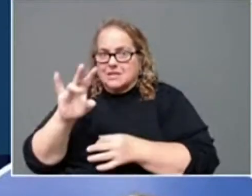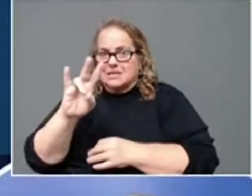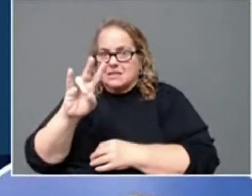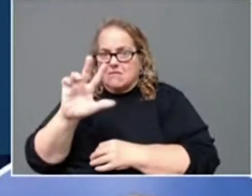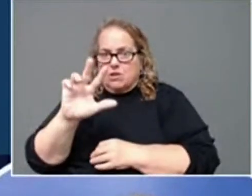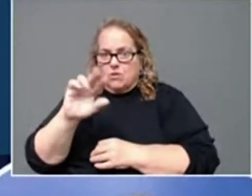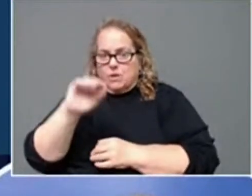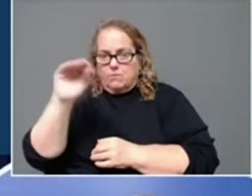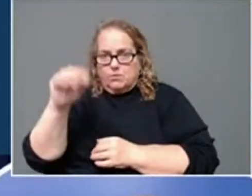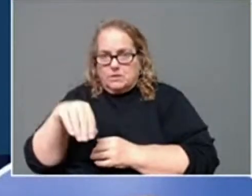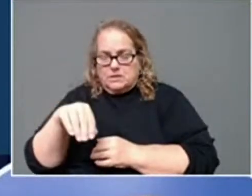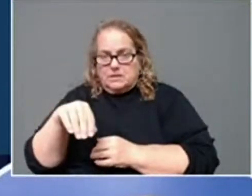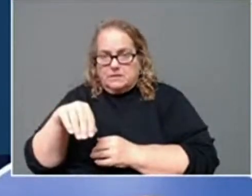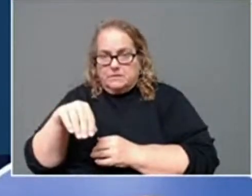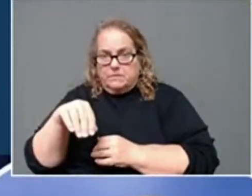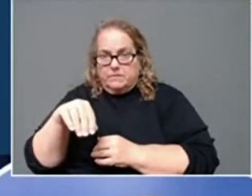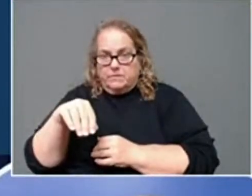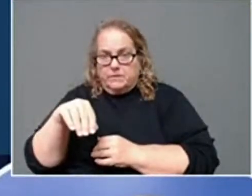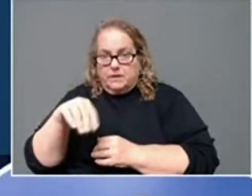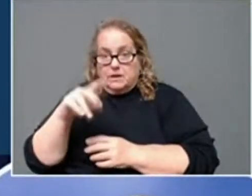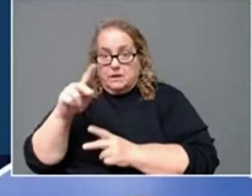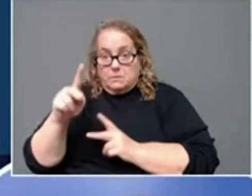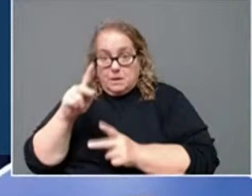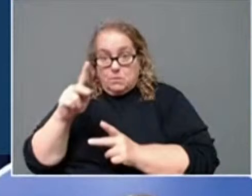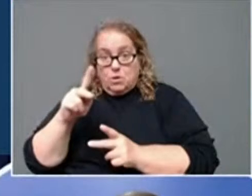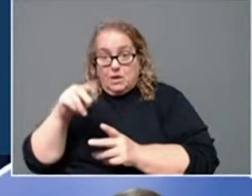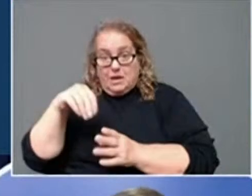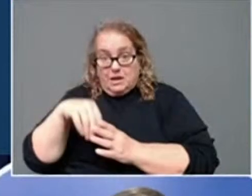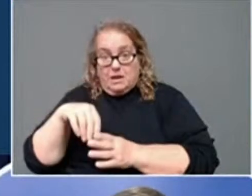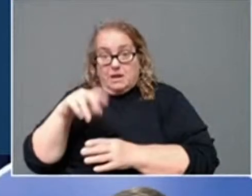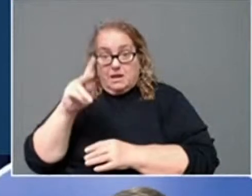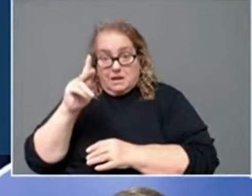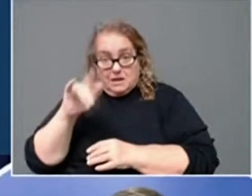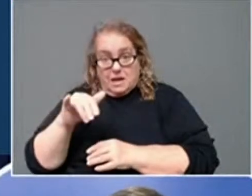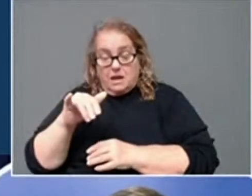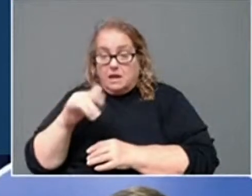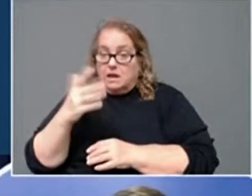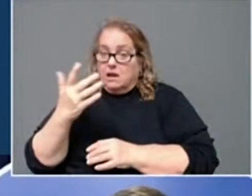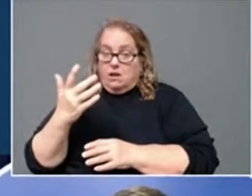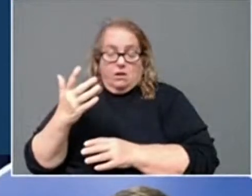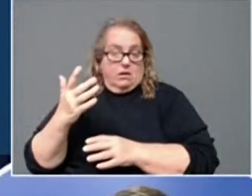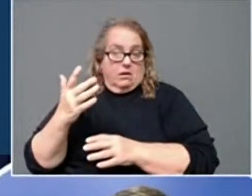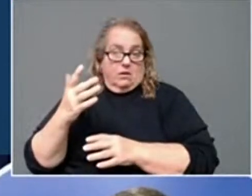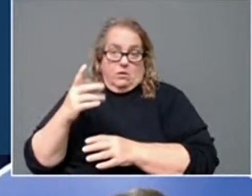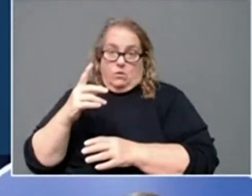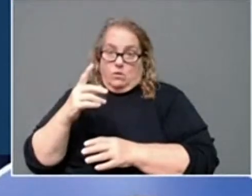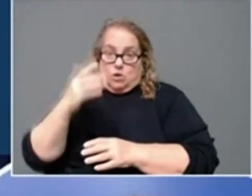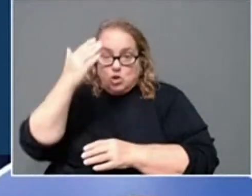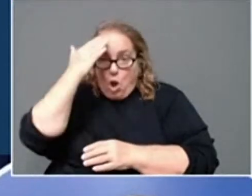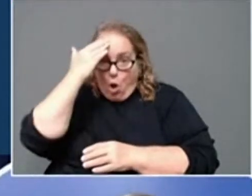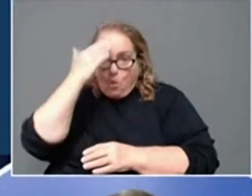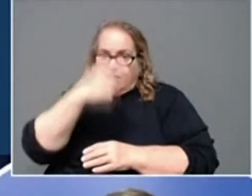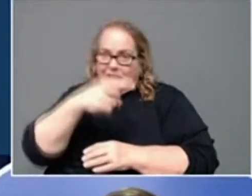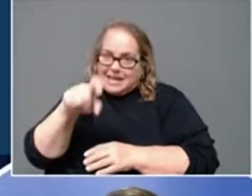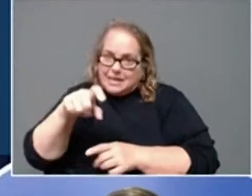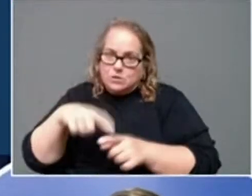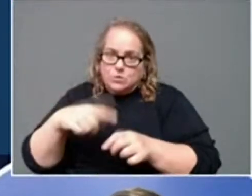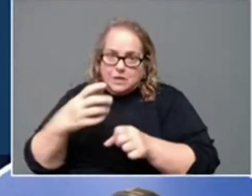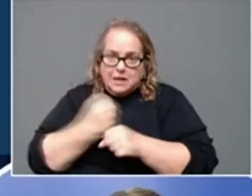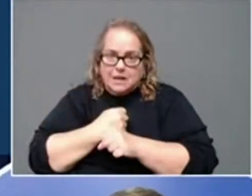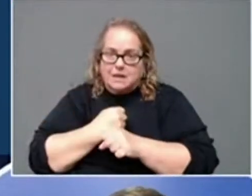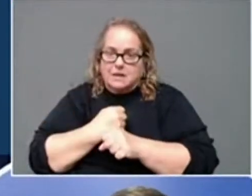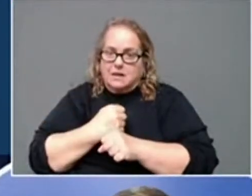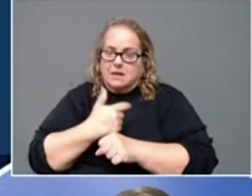73%. Folks, people in the Commonwealth overwhelmingly know that they need to get vaccinated, and people